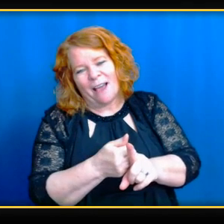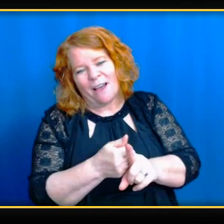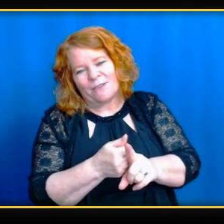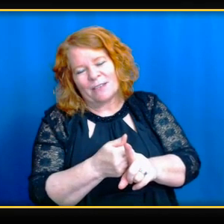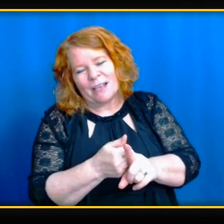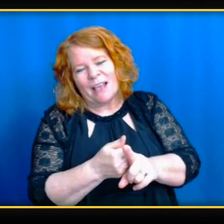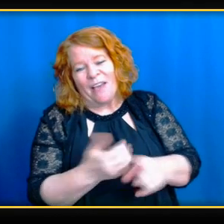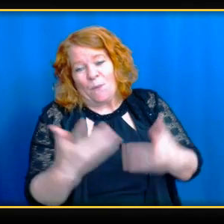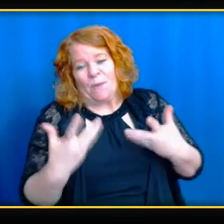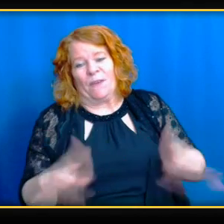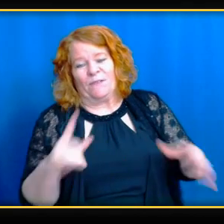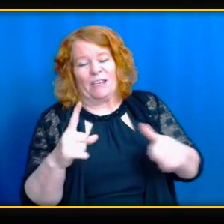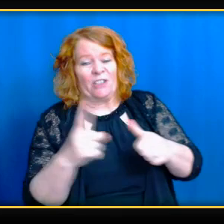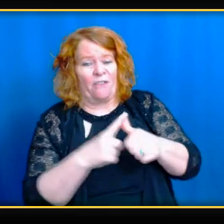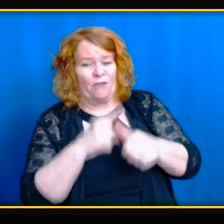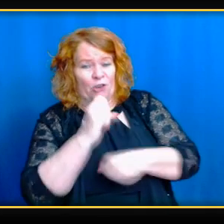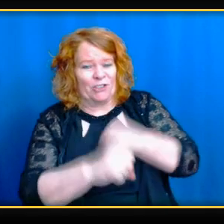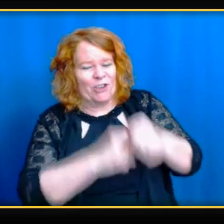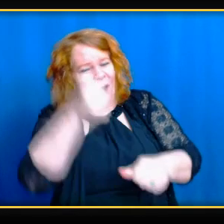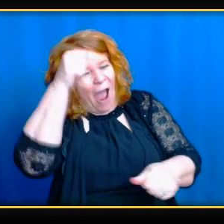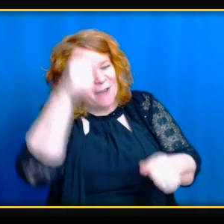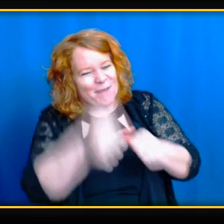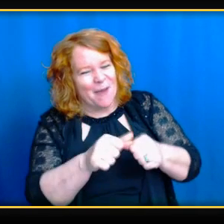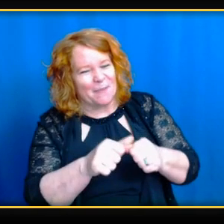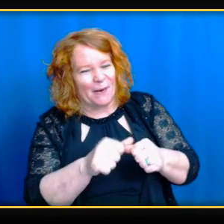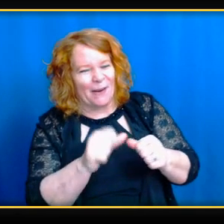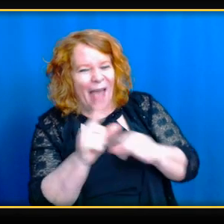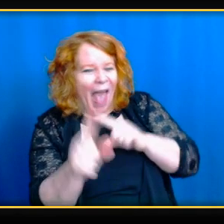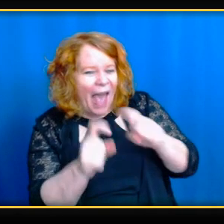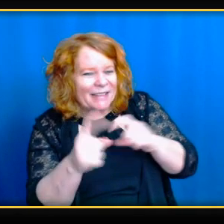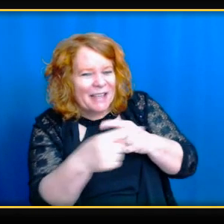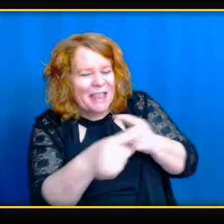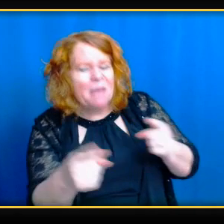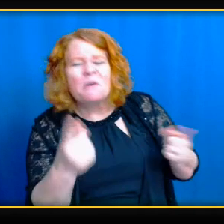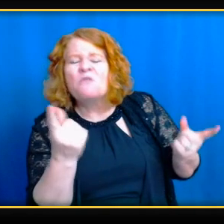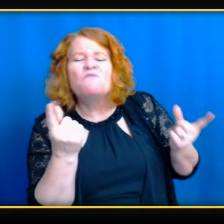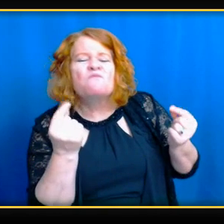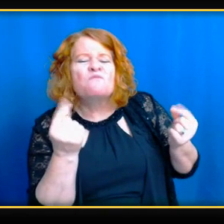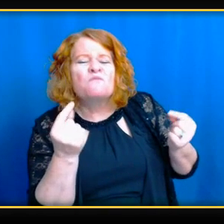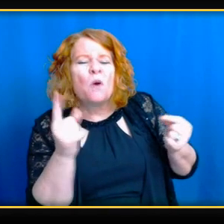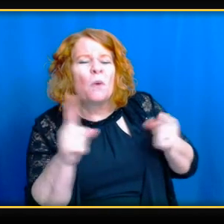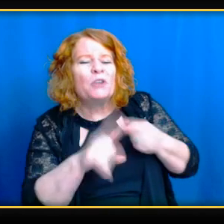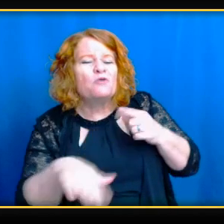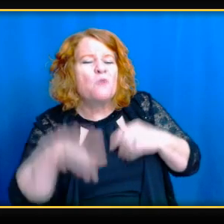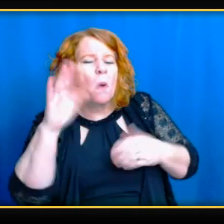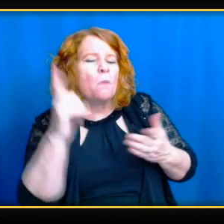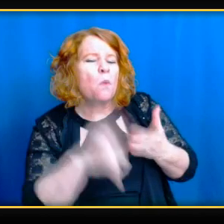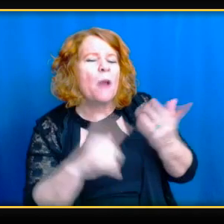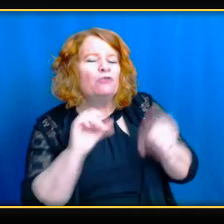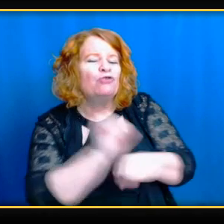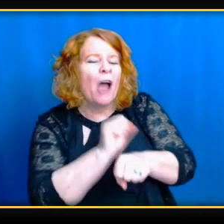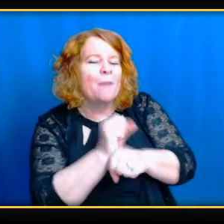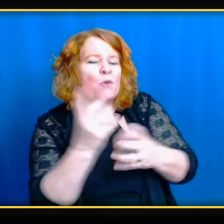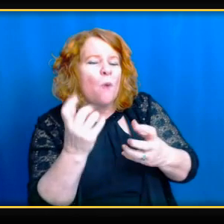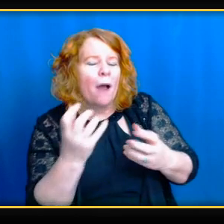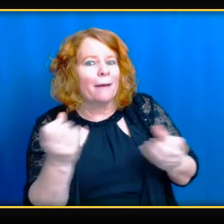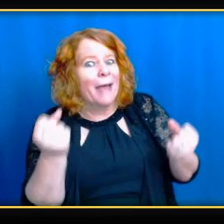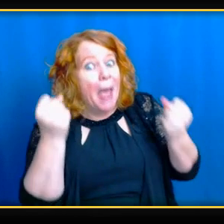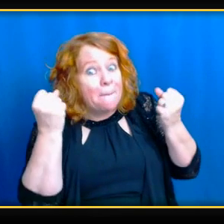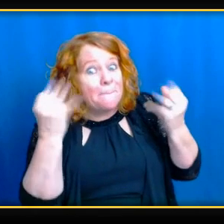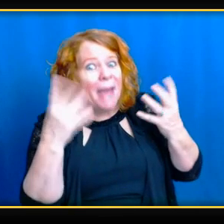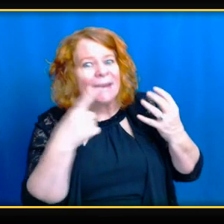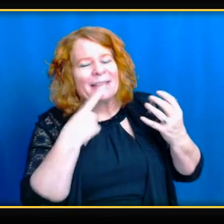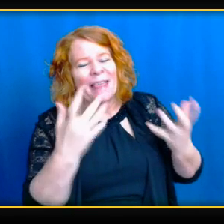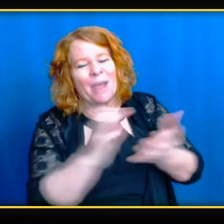year, I remember speaking to them about what did you want to be when you grew up? And so many of them said they wanted to be a